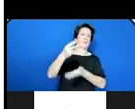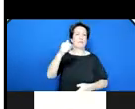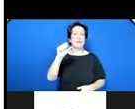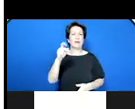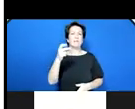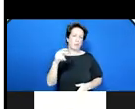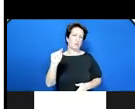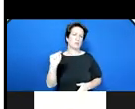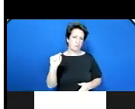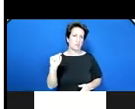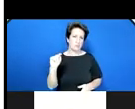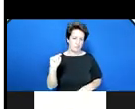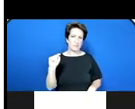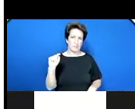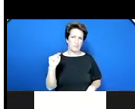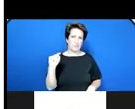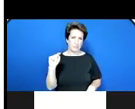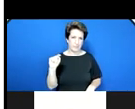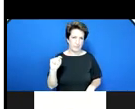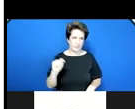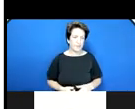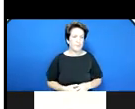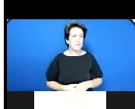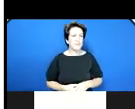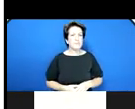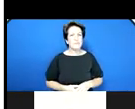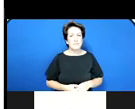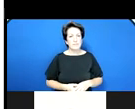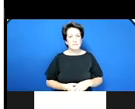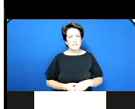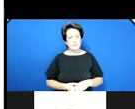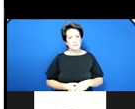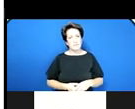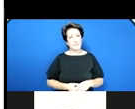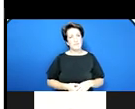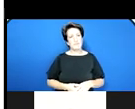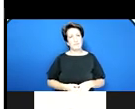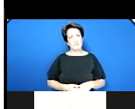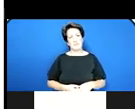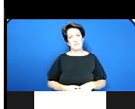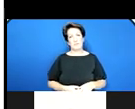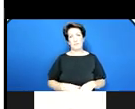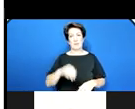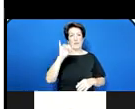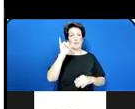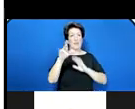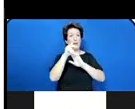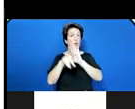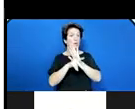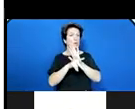passport. Let me see. Okay. So the proof of vaccination policy applies to those